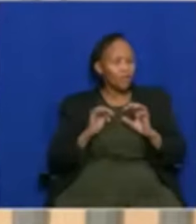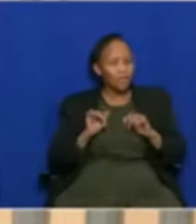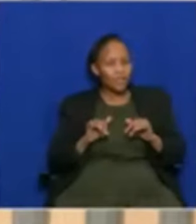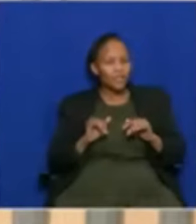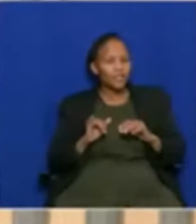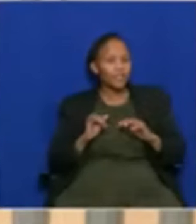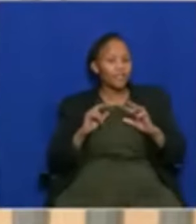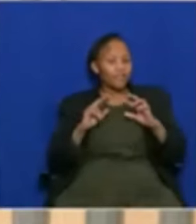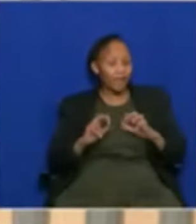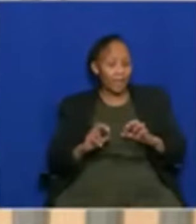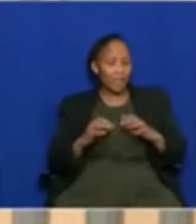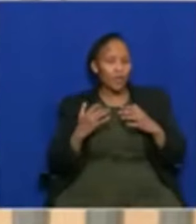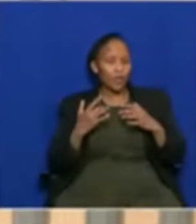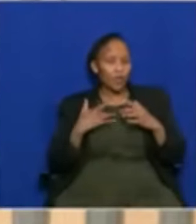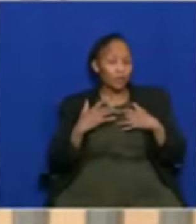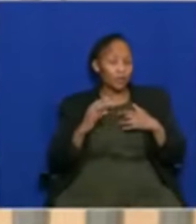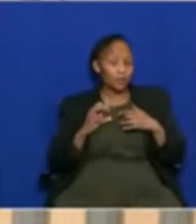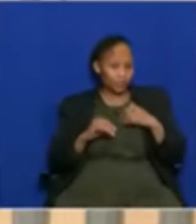your affidavit,